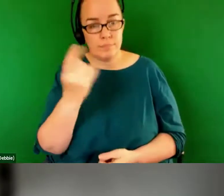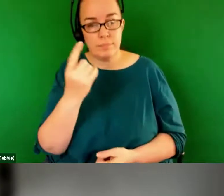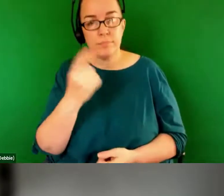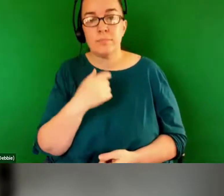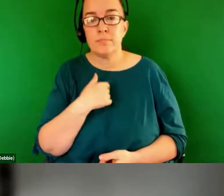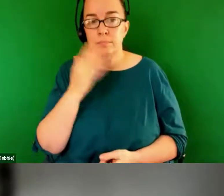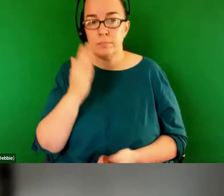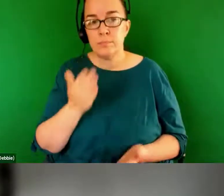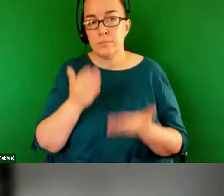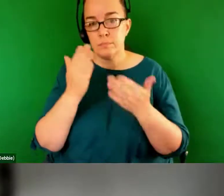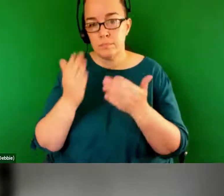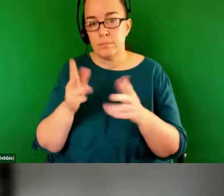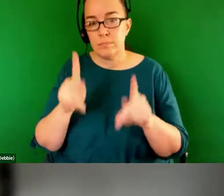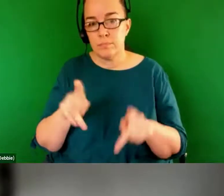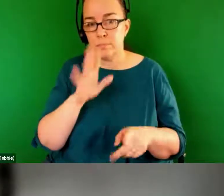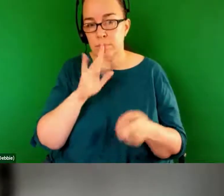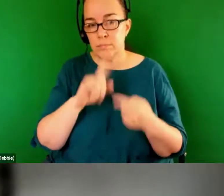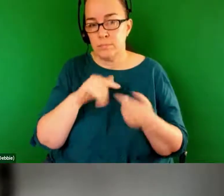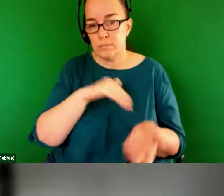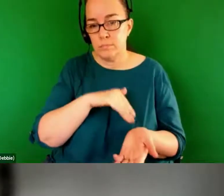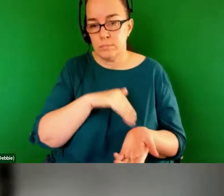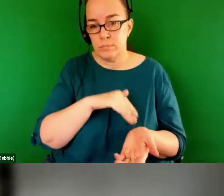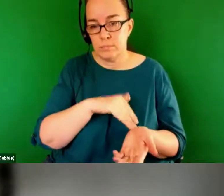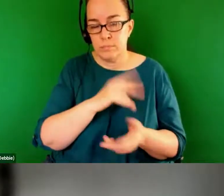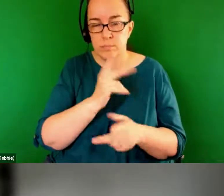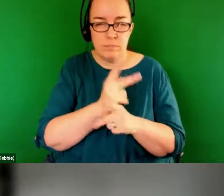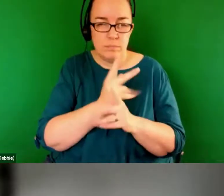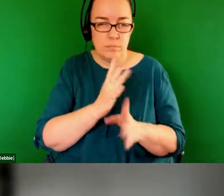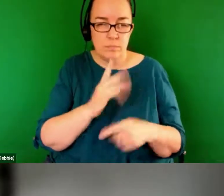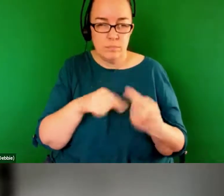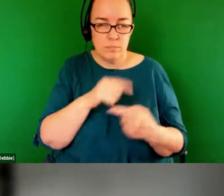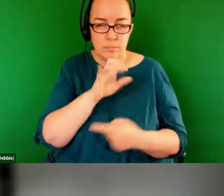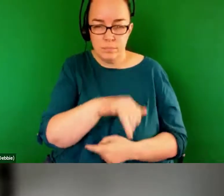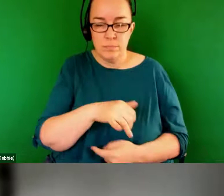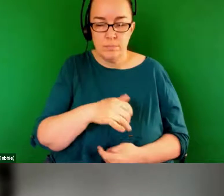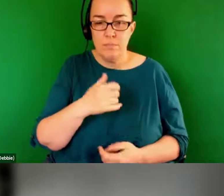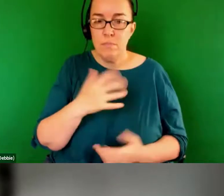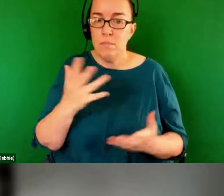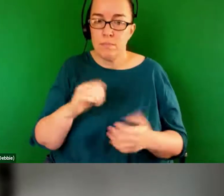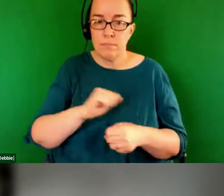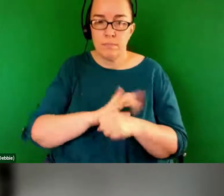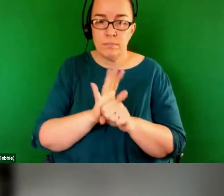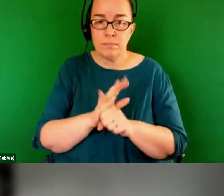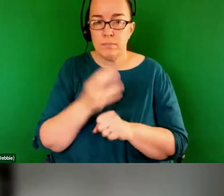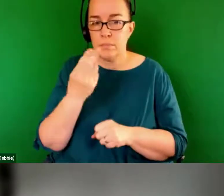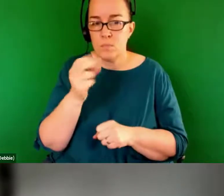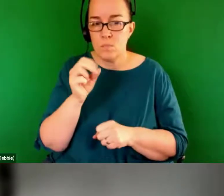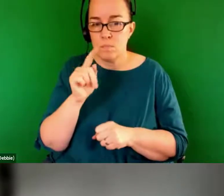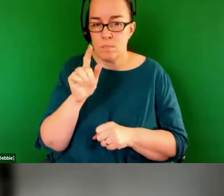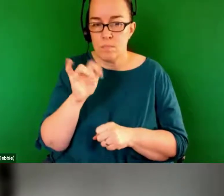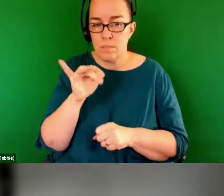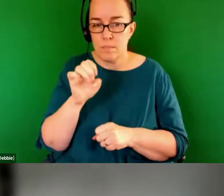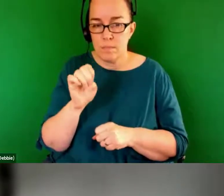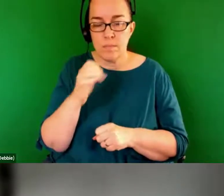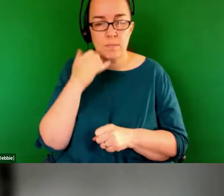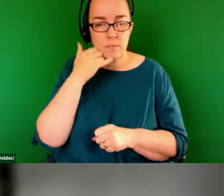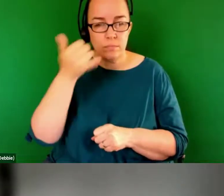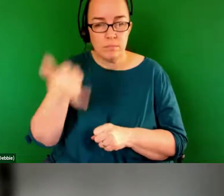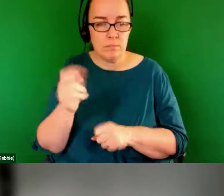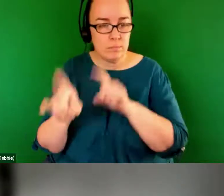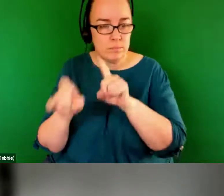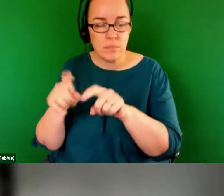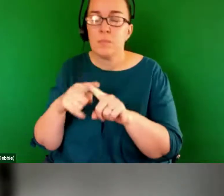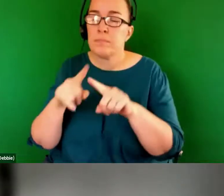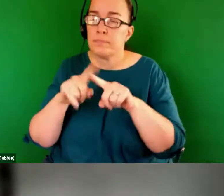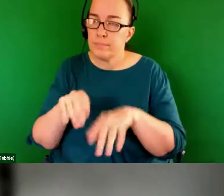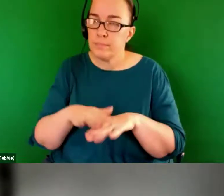would recommend that a person talks to a physician, a care provider about. There's a lot of COVID hotlines that you can access, but that is a question depending on your symptoms,